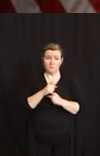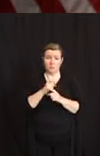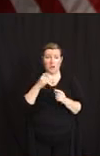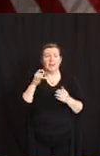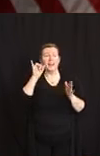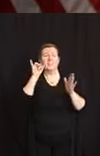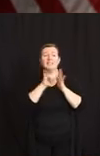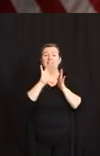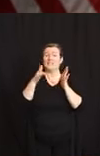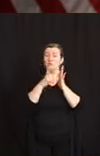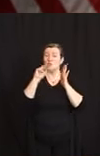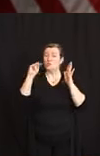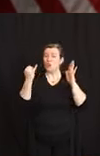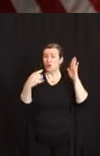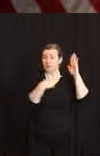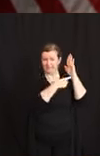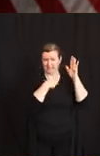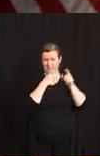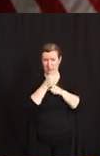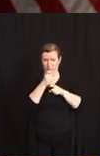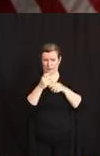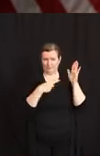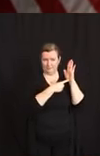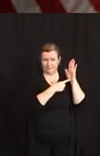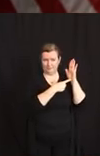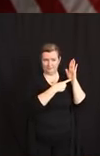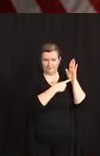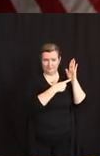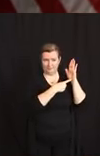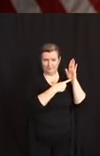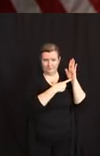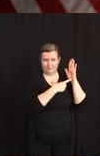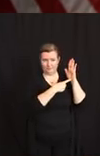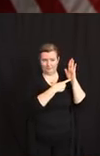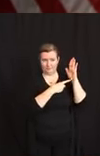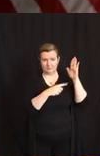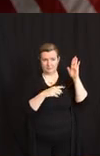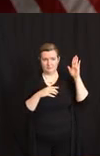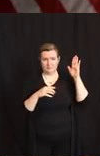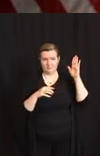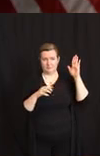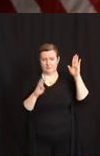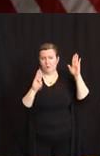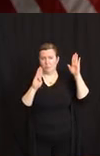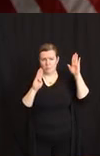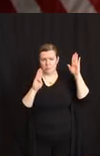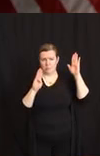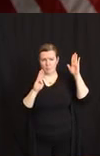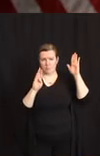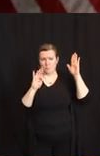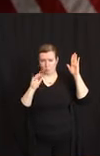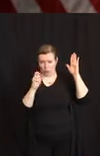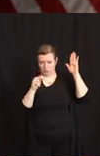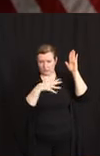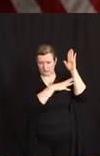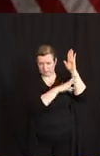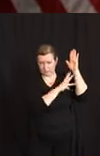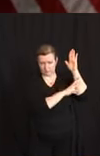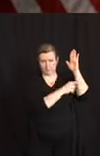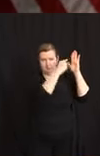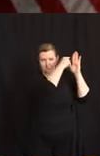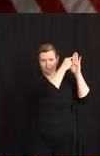County? How confident, I think you addressed this a little bit, but we had a specific colleague ask this. How confident is the state that you are